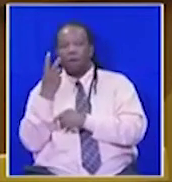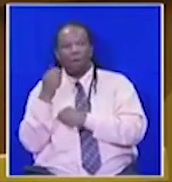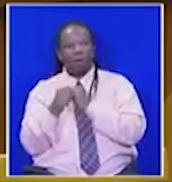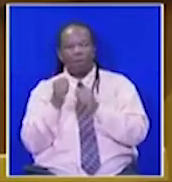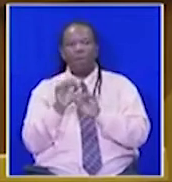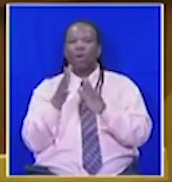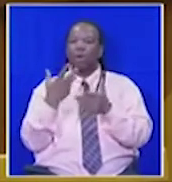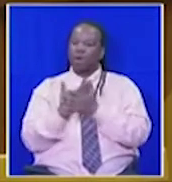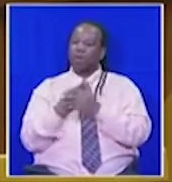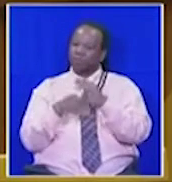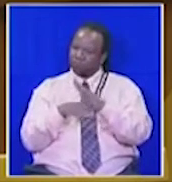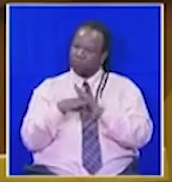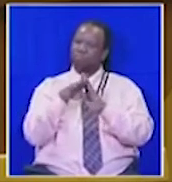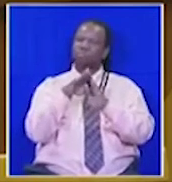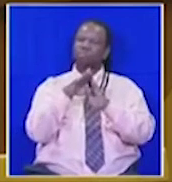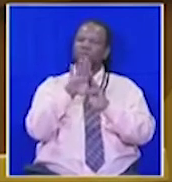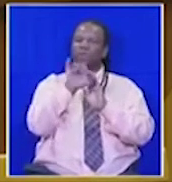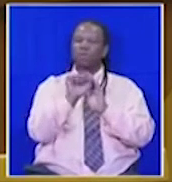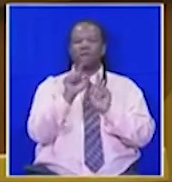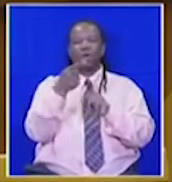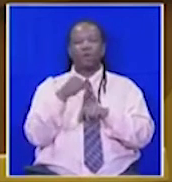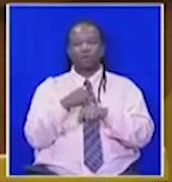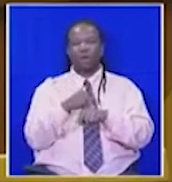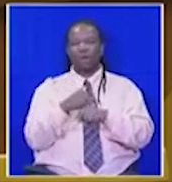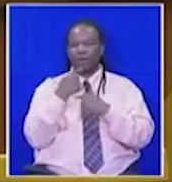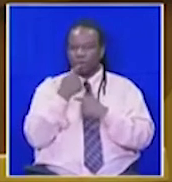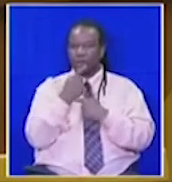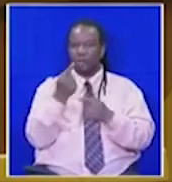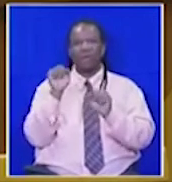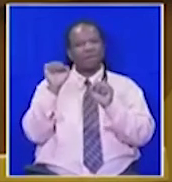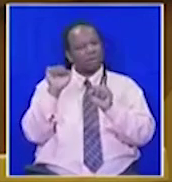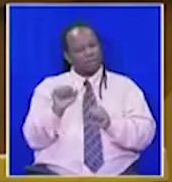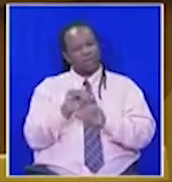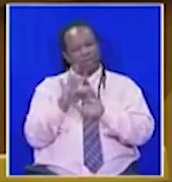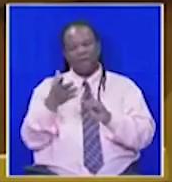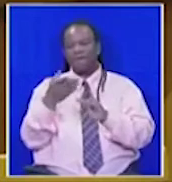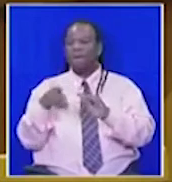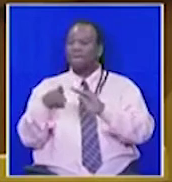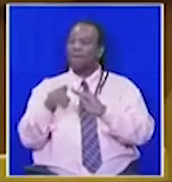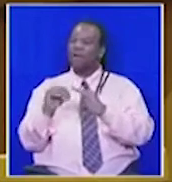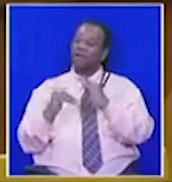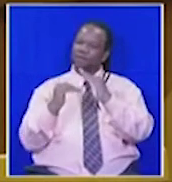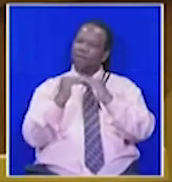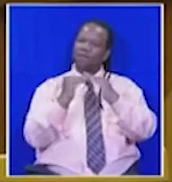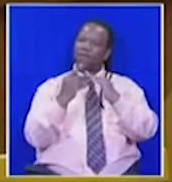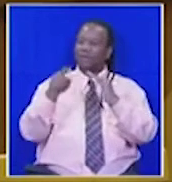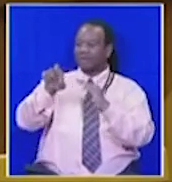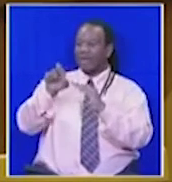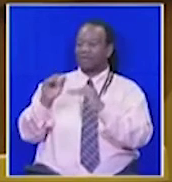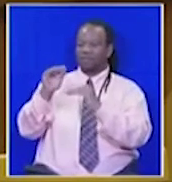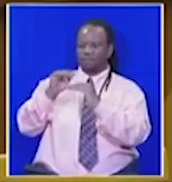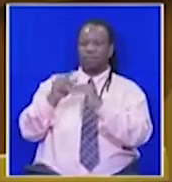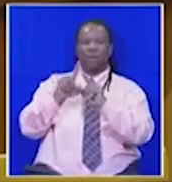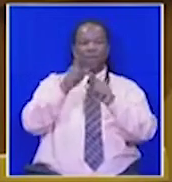that we want to get. We can for the first time say that we will have a primary surplus, that is, revenue will be above expenditure for that